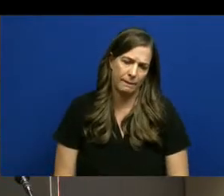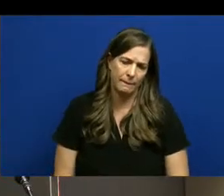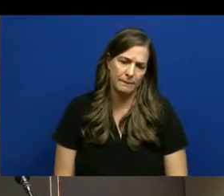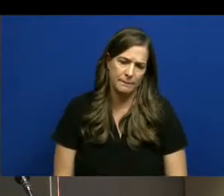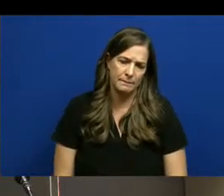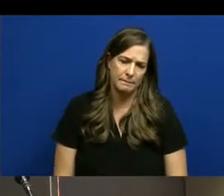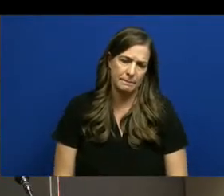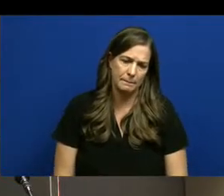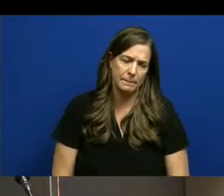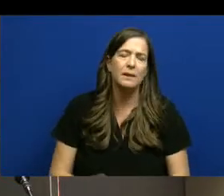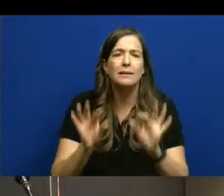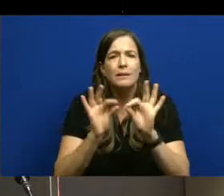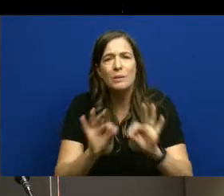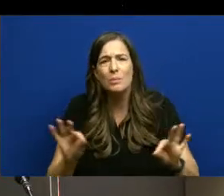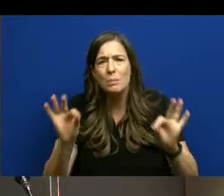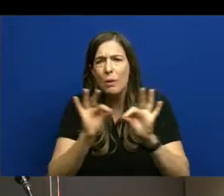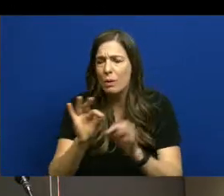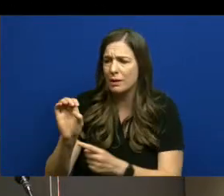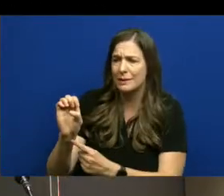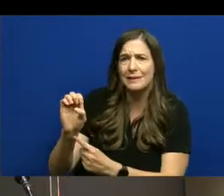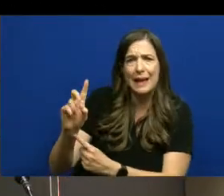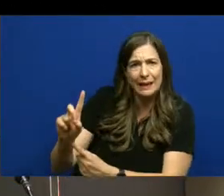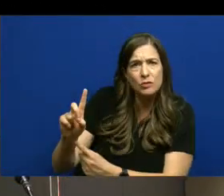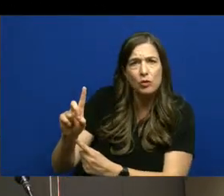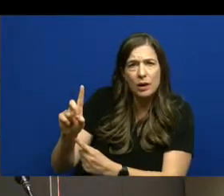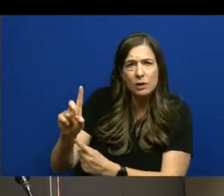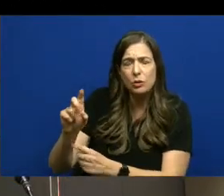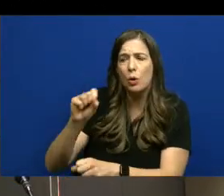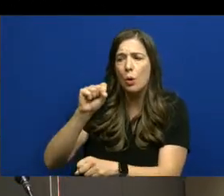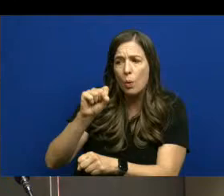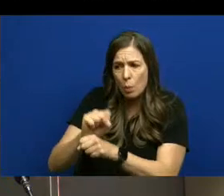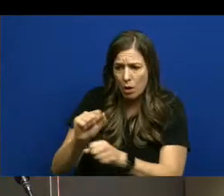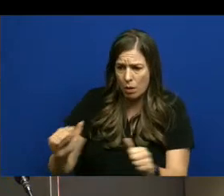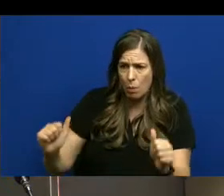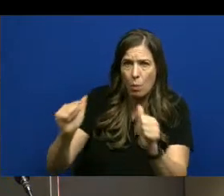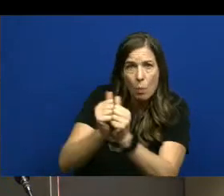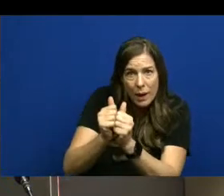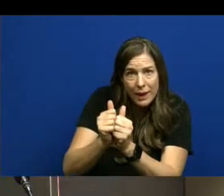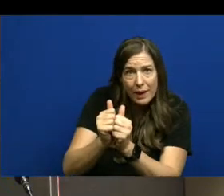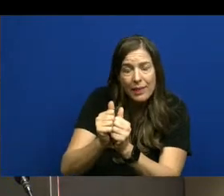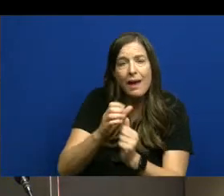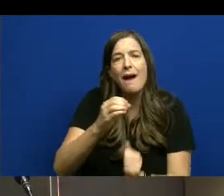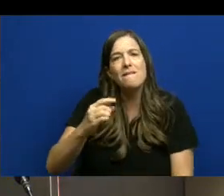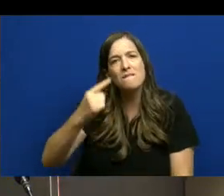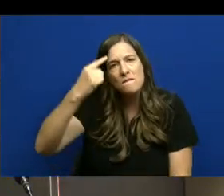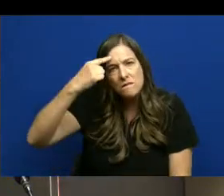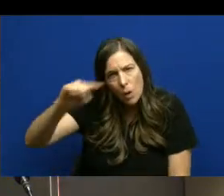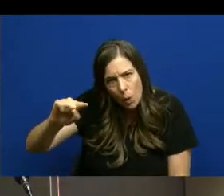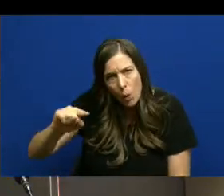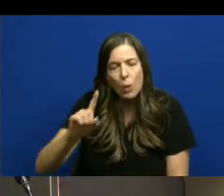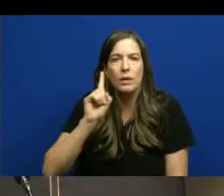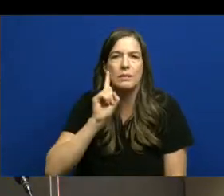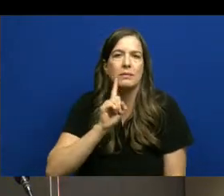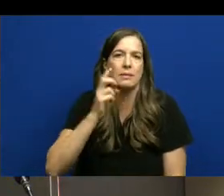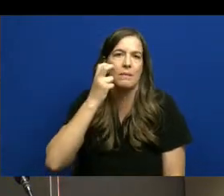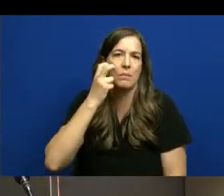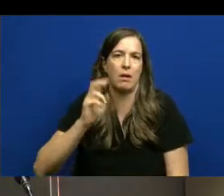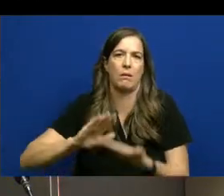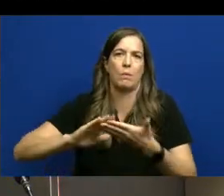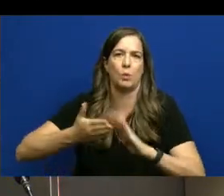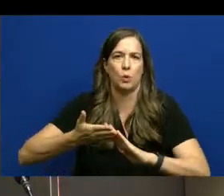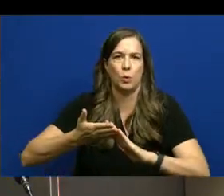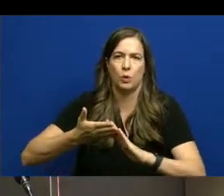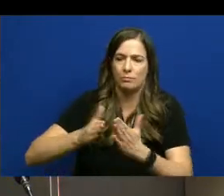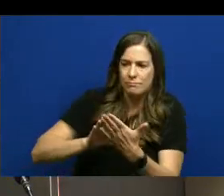It's also important that the executive director works with and for the deaf-blind community to address their unique needs